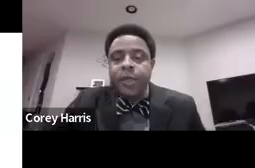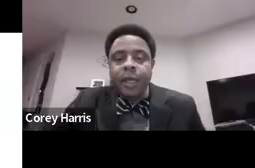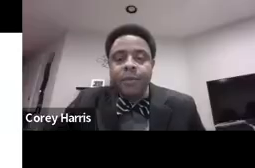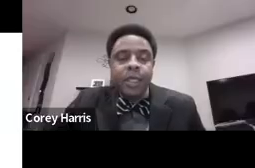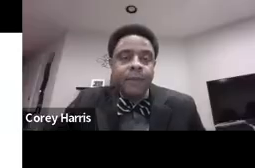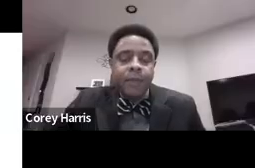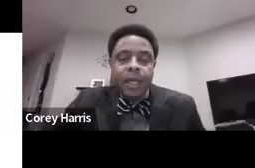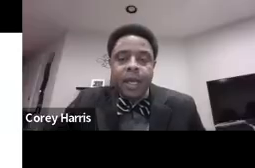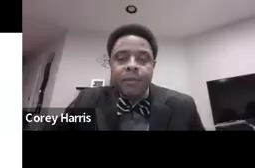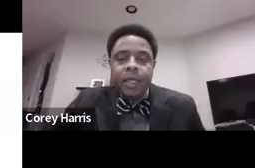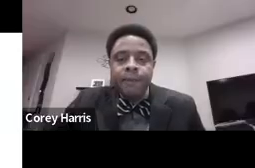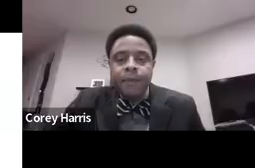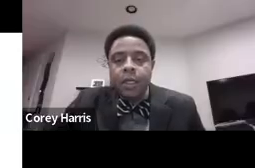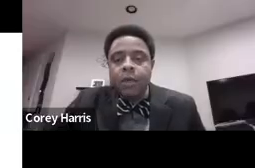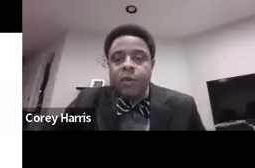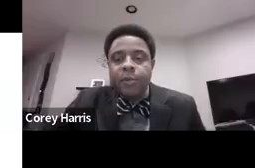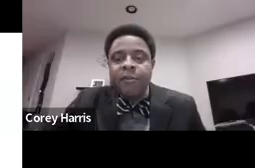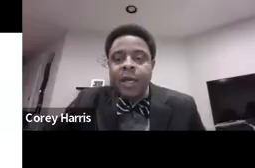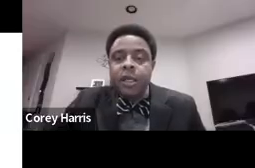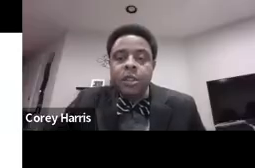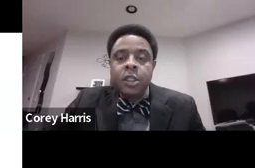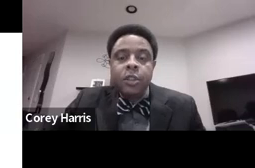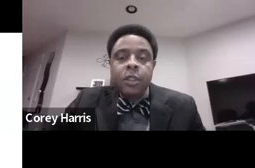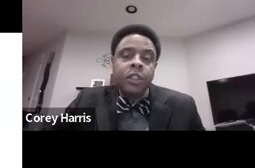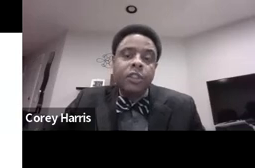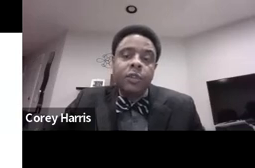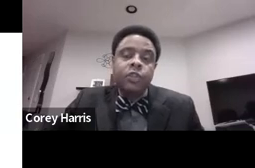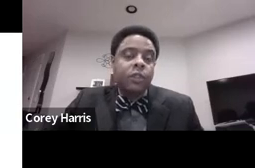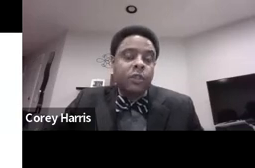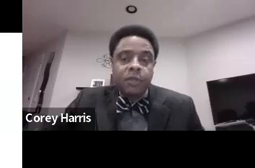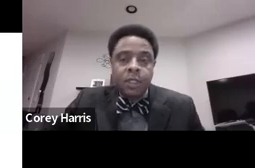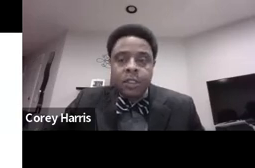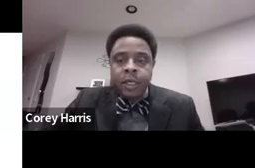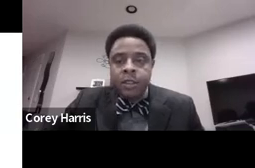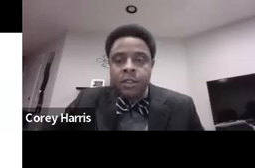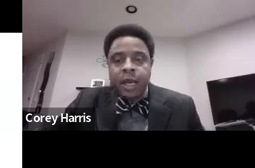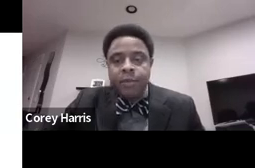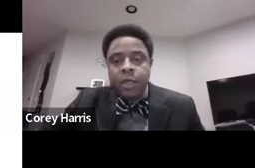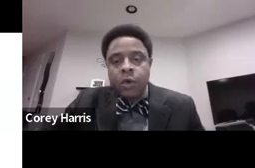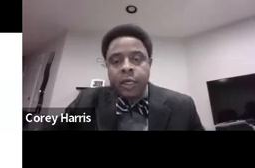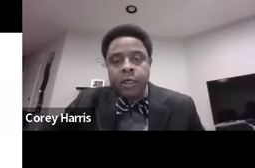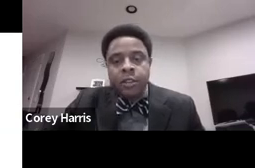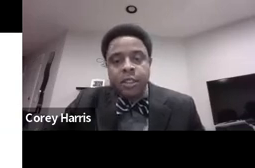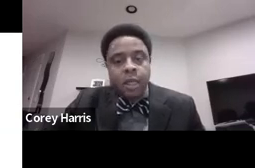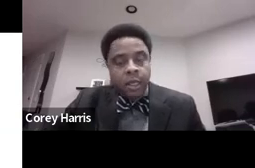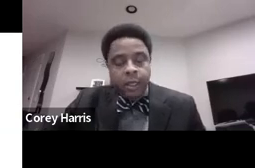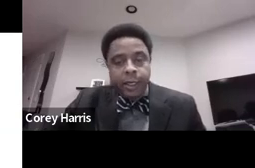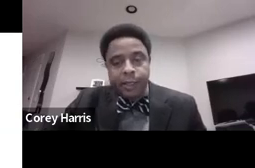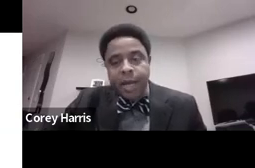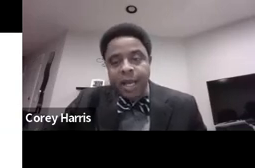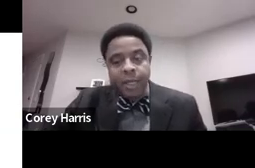around pre-ap and ib we've provided in additional instructional facilitators and ib coordinators